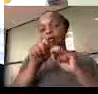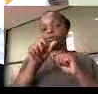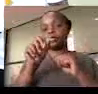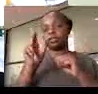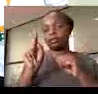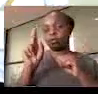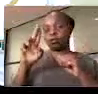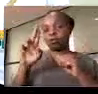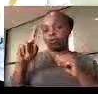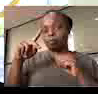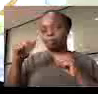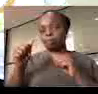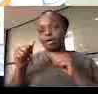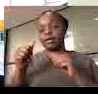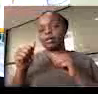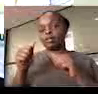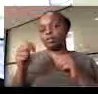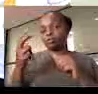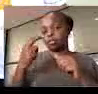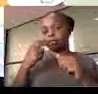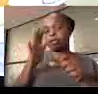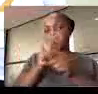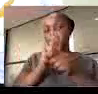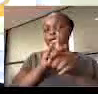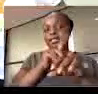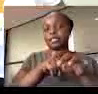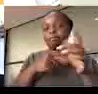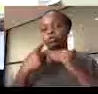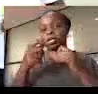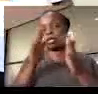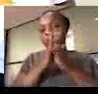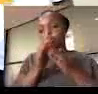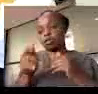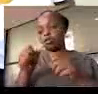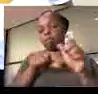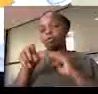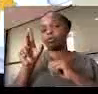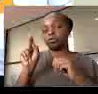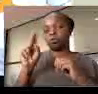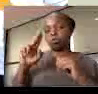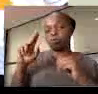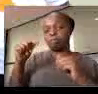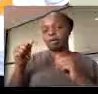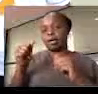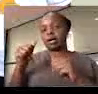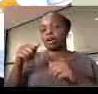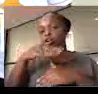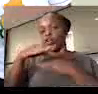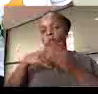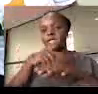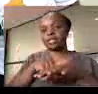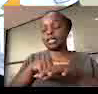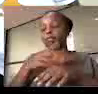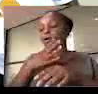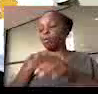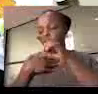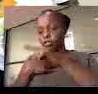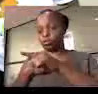Okay. Basically, I am a Kenyan, and we have different cultures in Kenya. We normally say